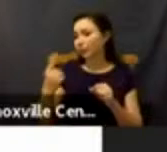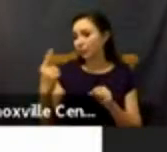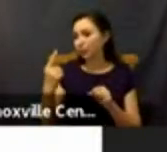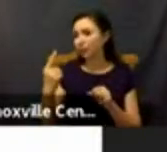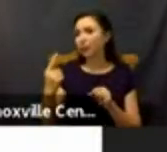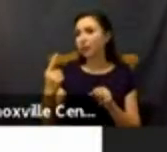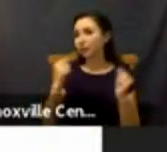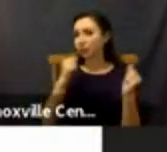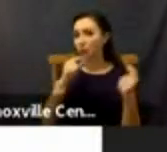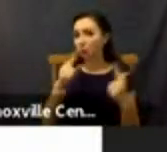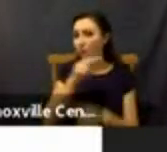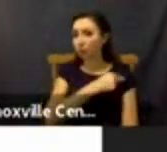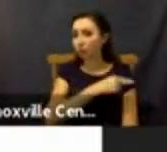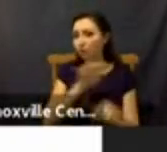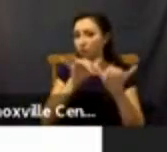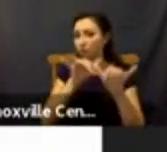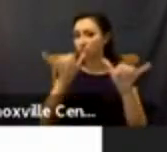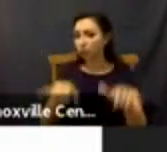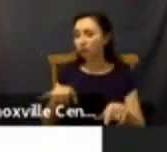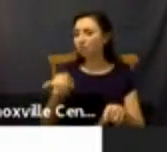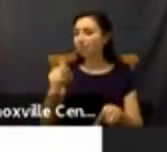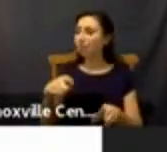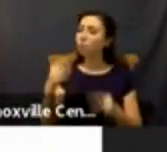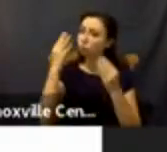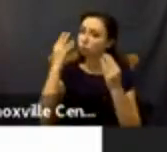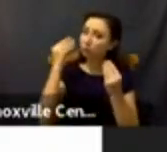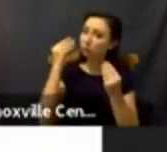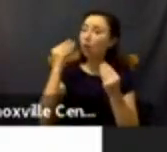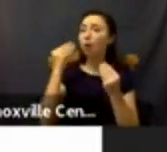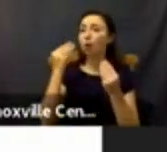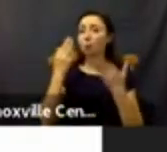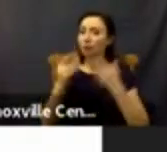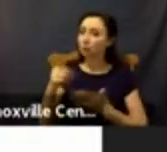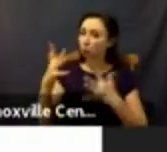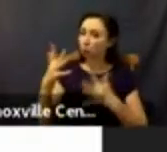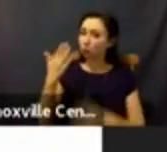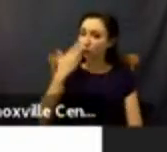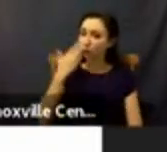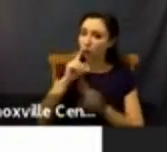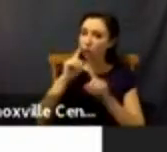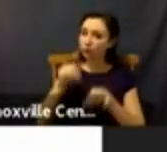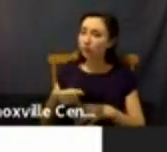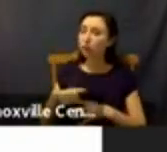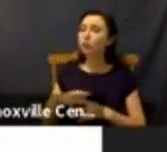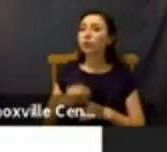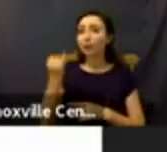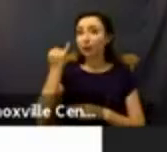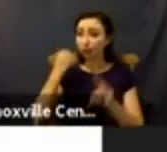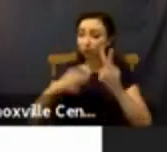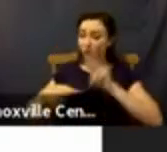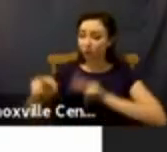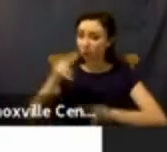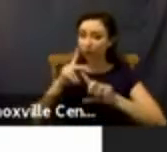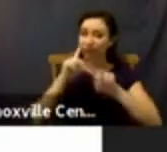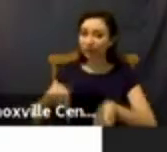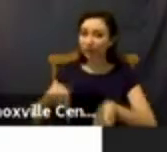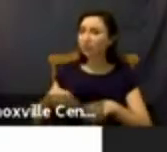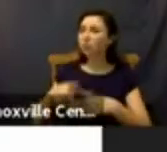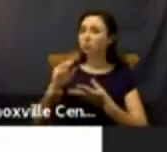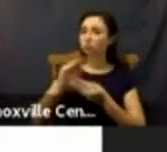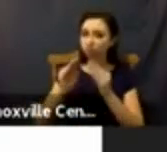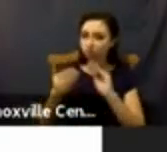hospital systems may have to kind of think about this, or maybe you know the answer. And that is, if we look at these figures in